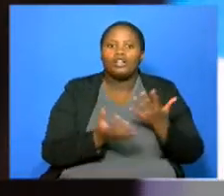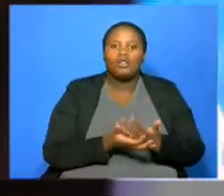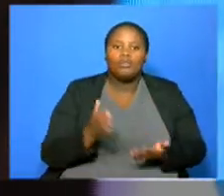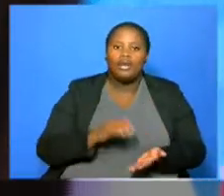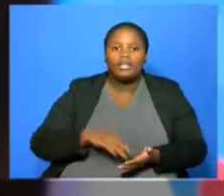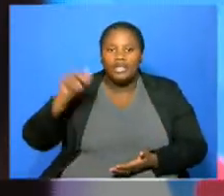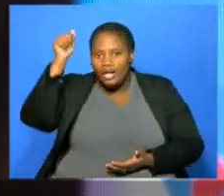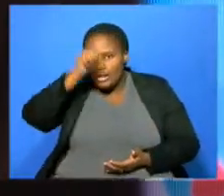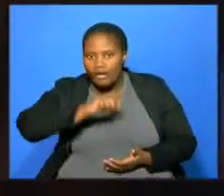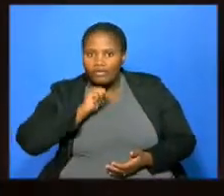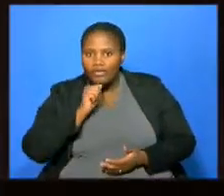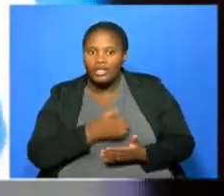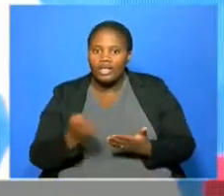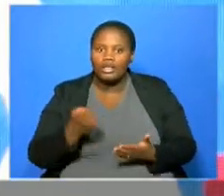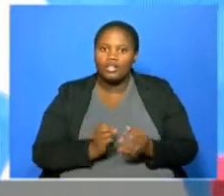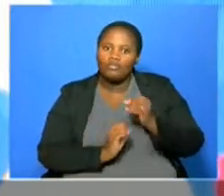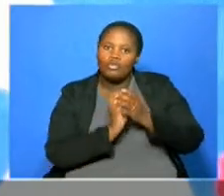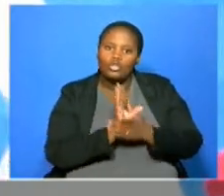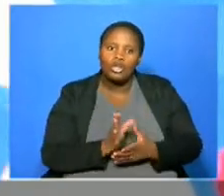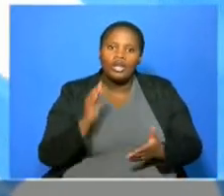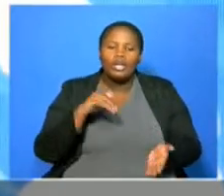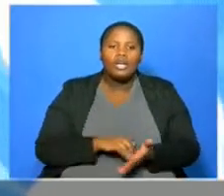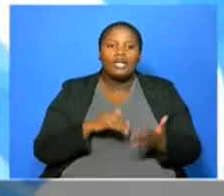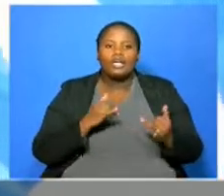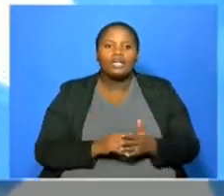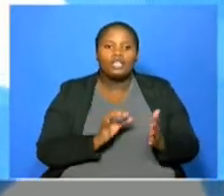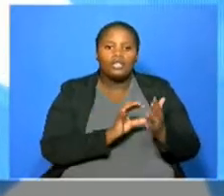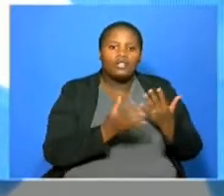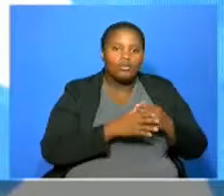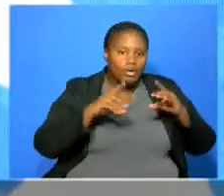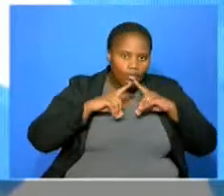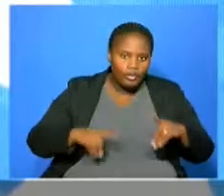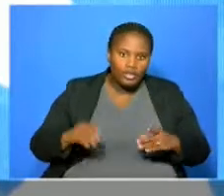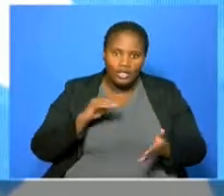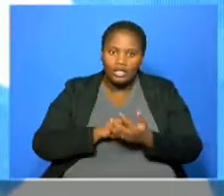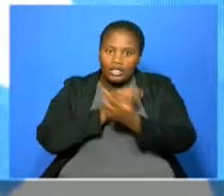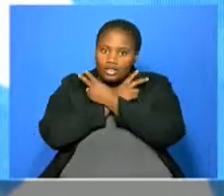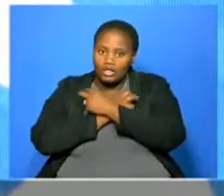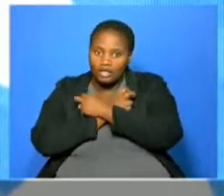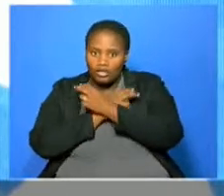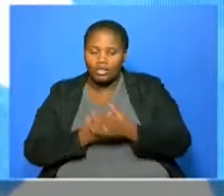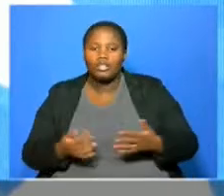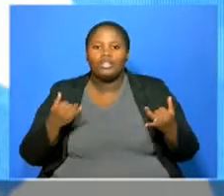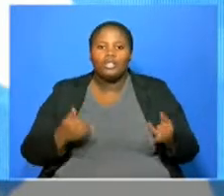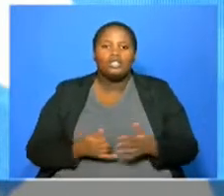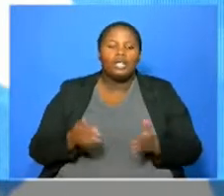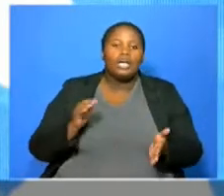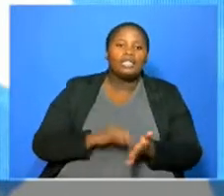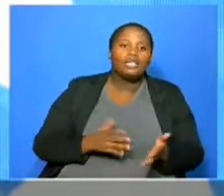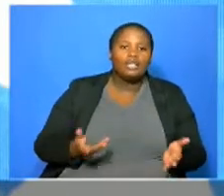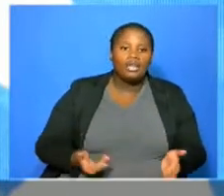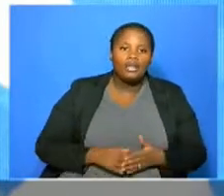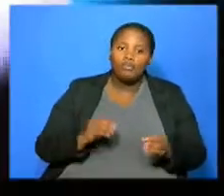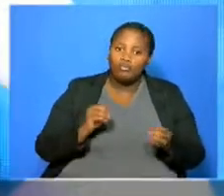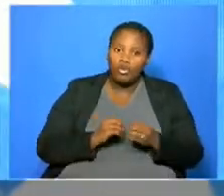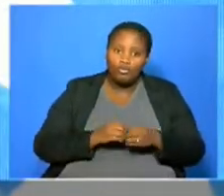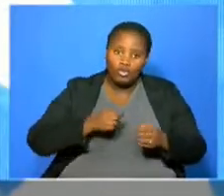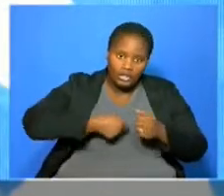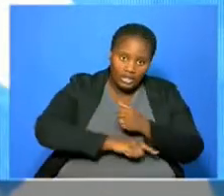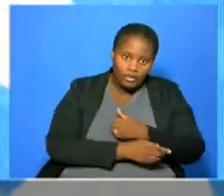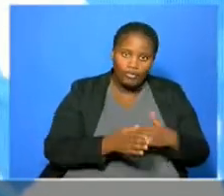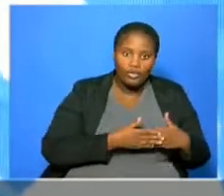regional economic integration, to global peace and security, to digital inclusion, and the deepening of